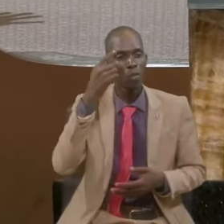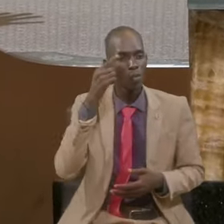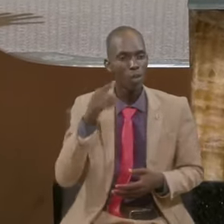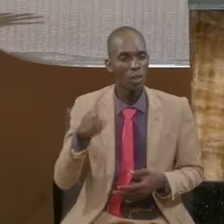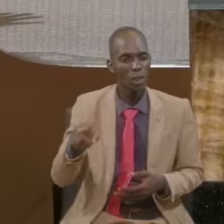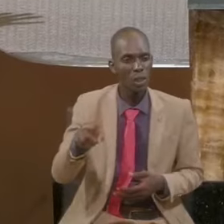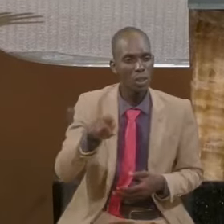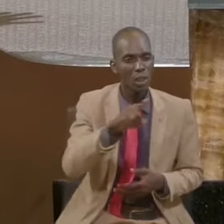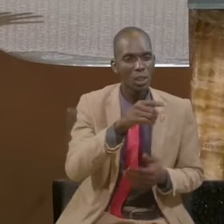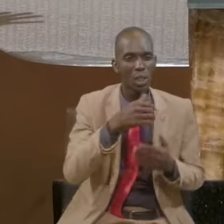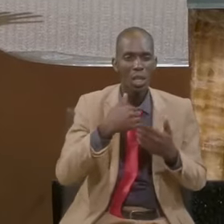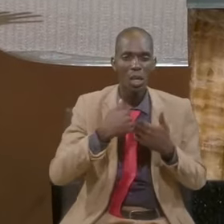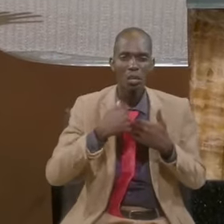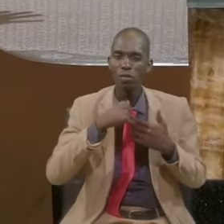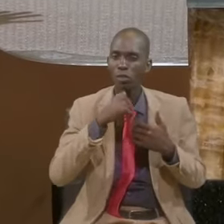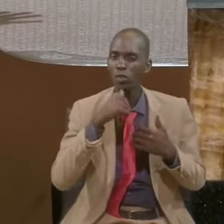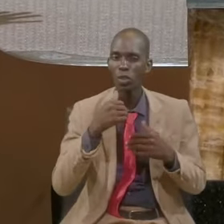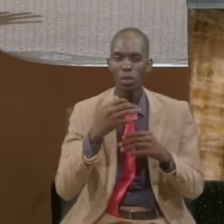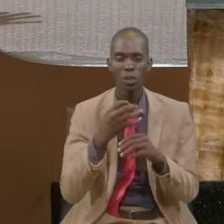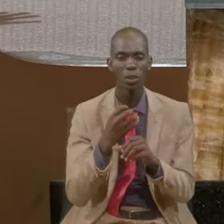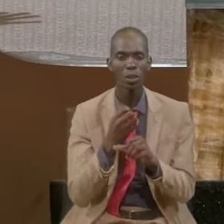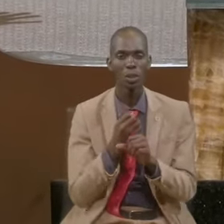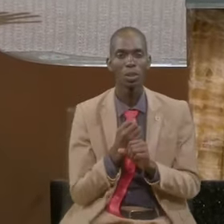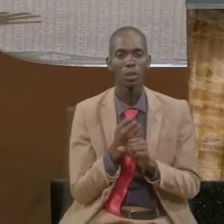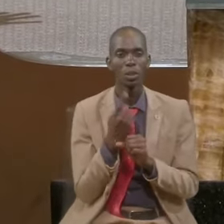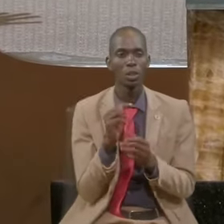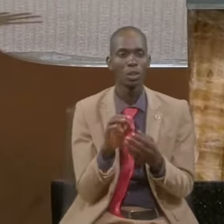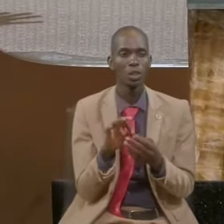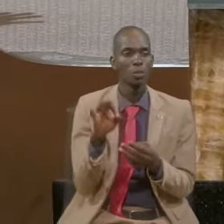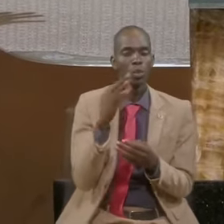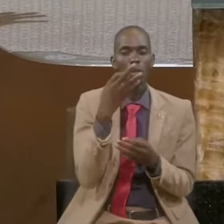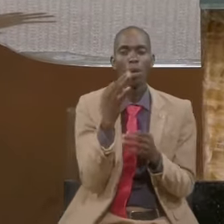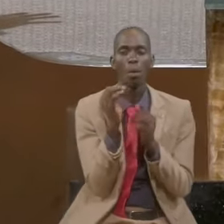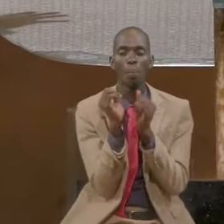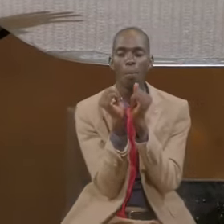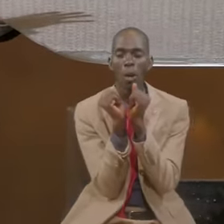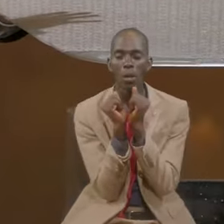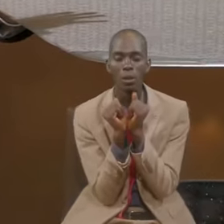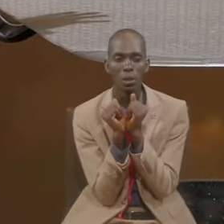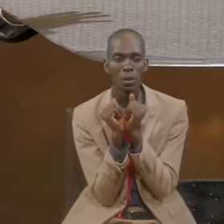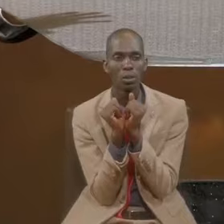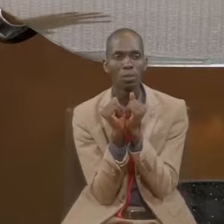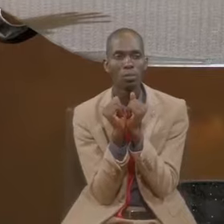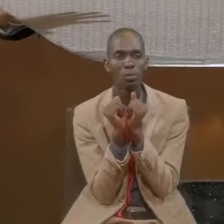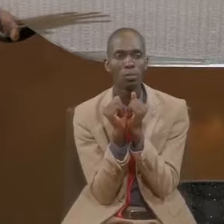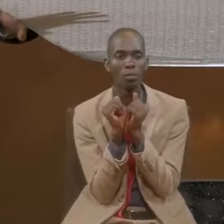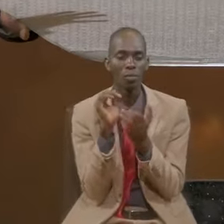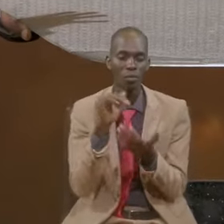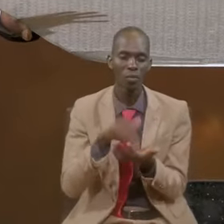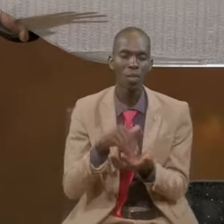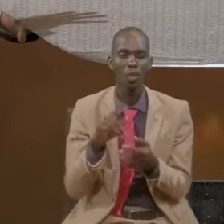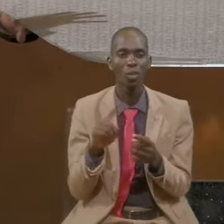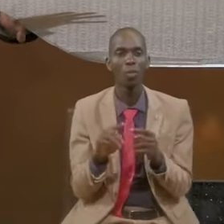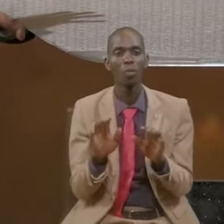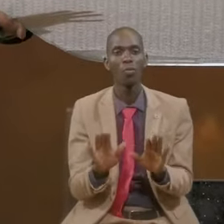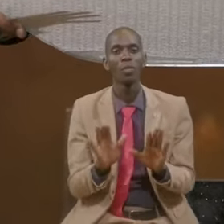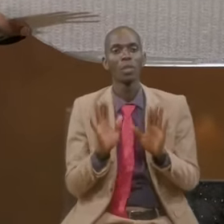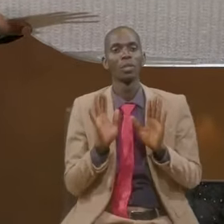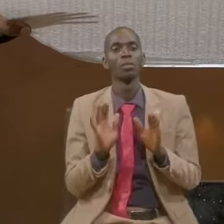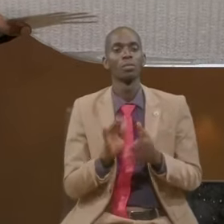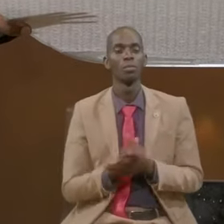ye have not received the spirit of bondage again